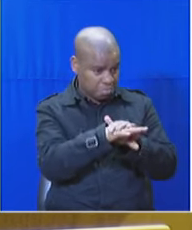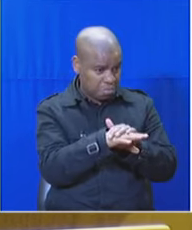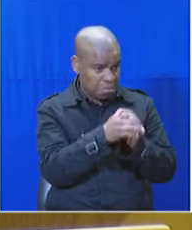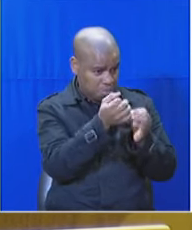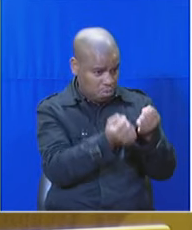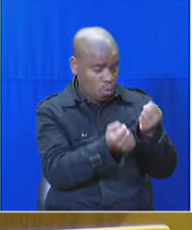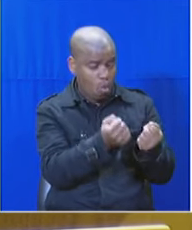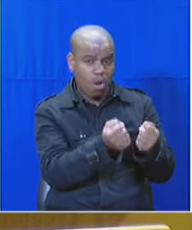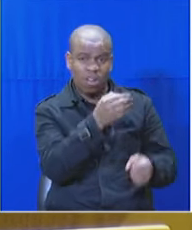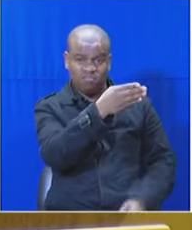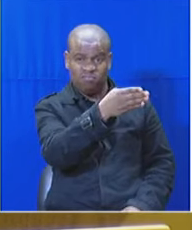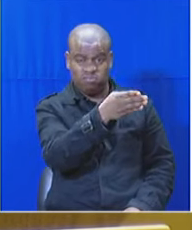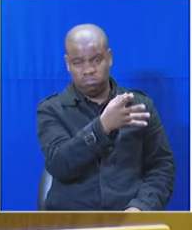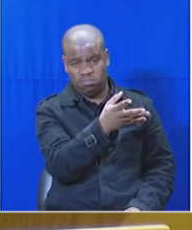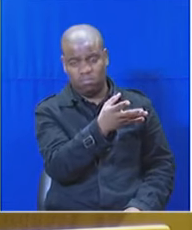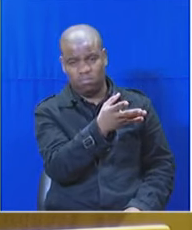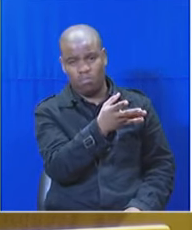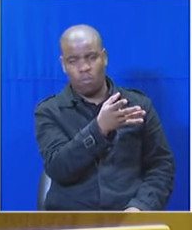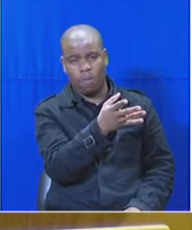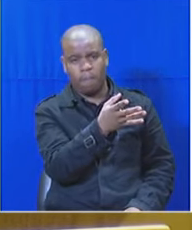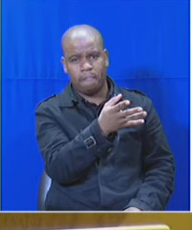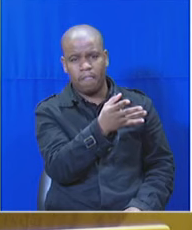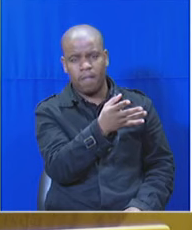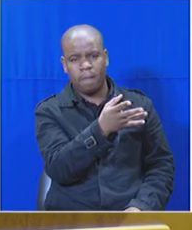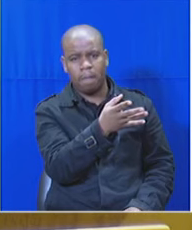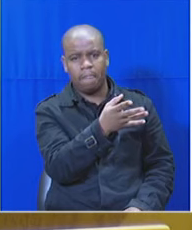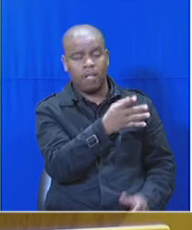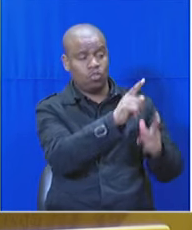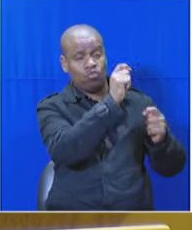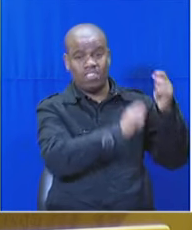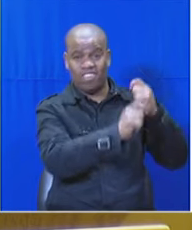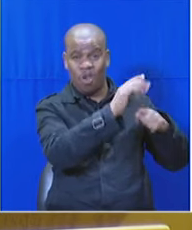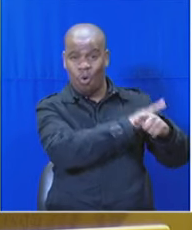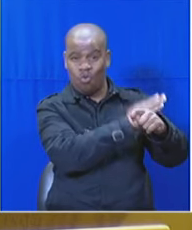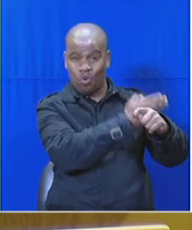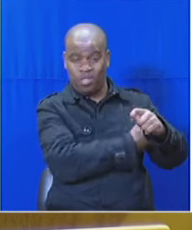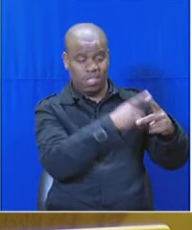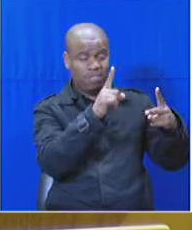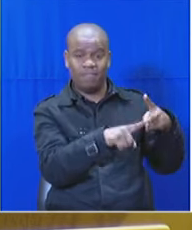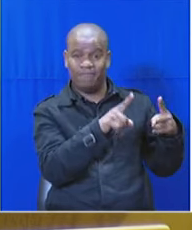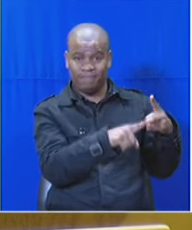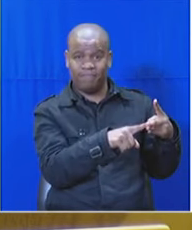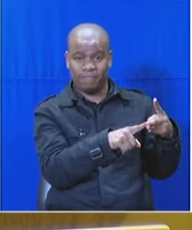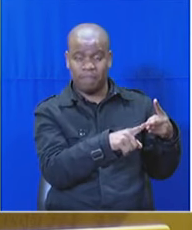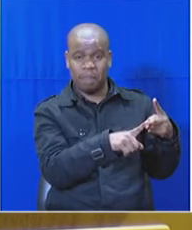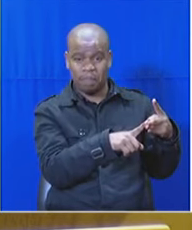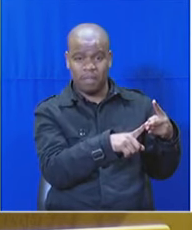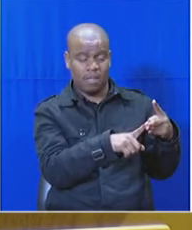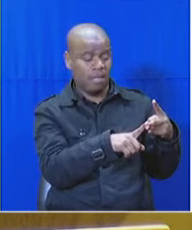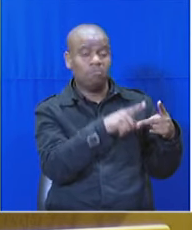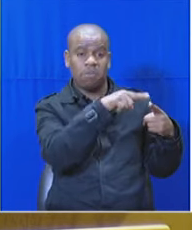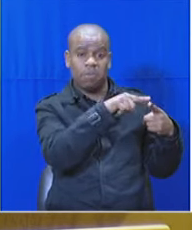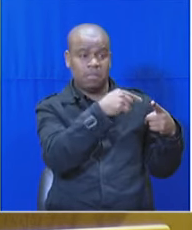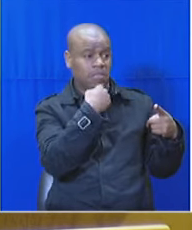there will be clashes between traditional authorities in terms of your people are staying in